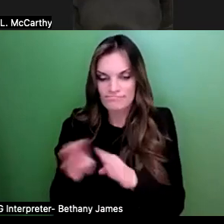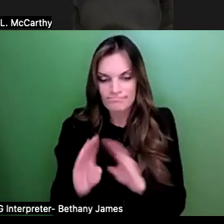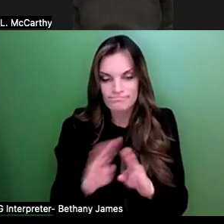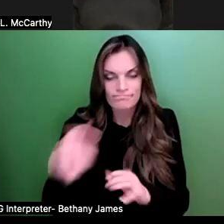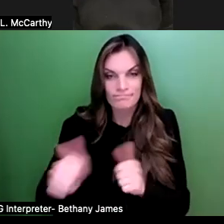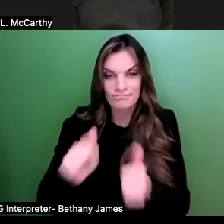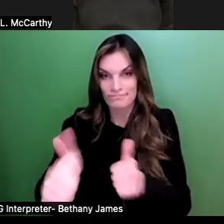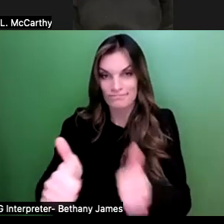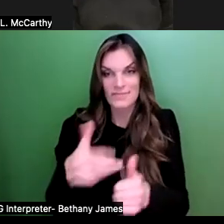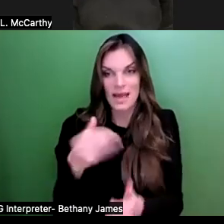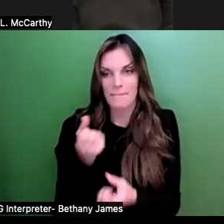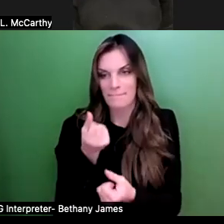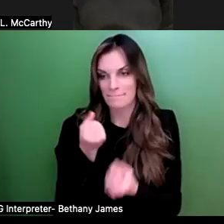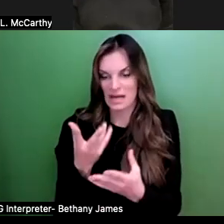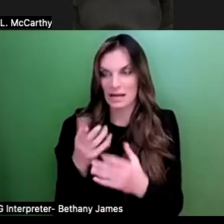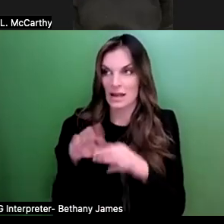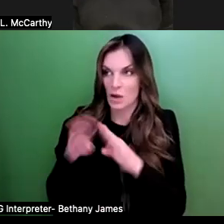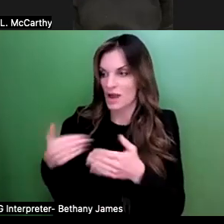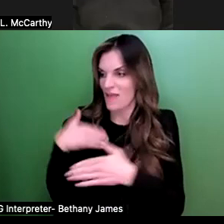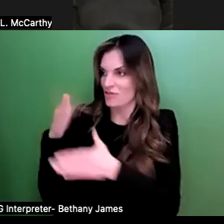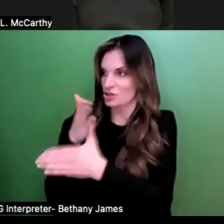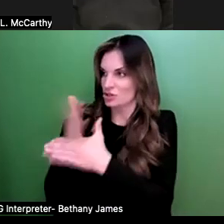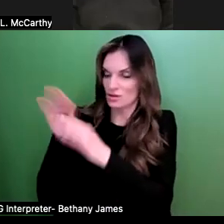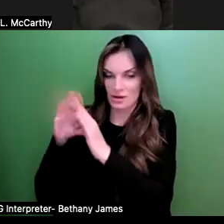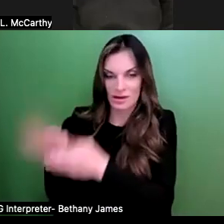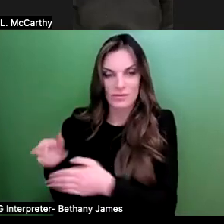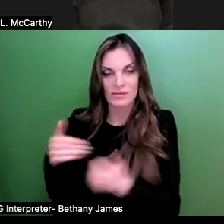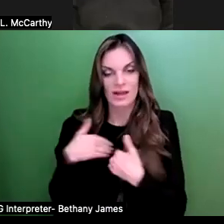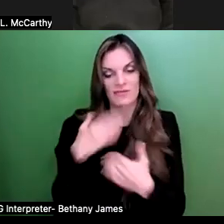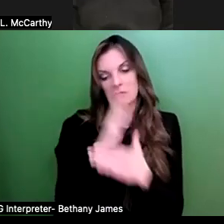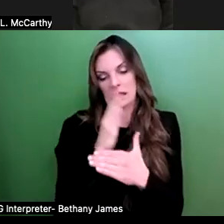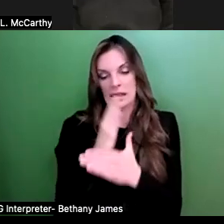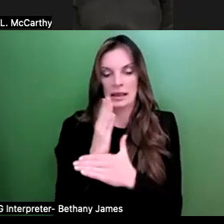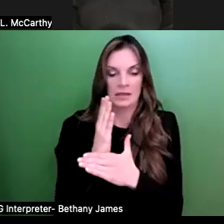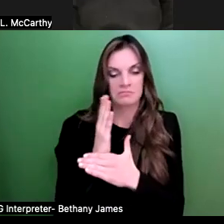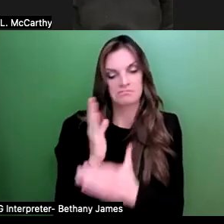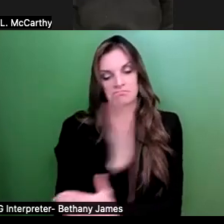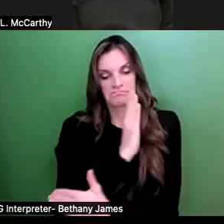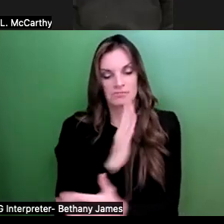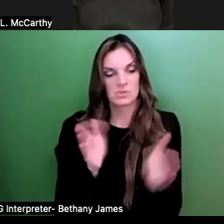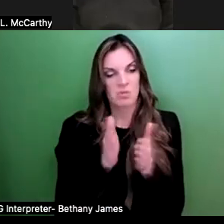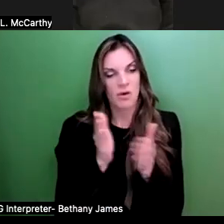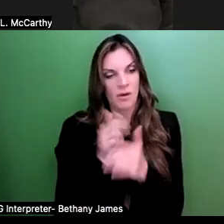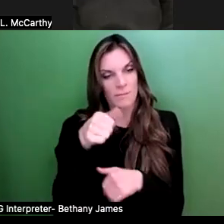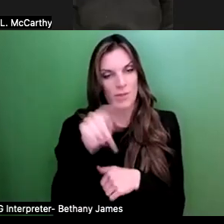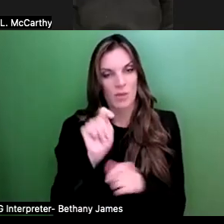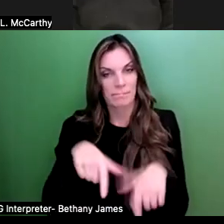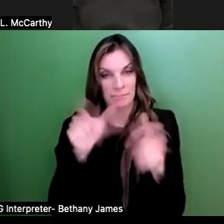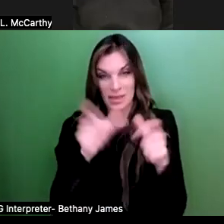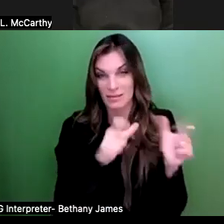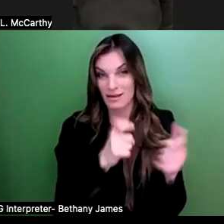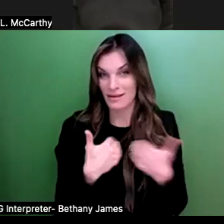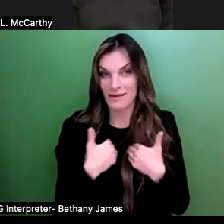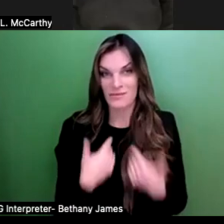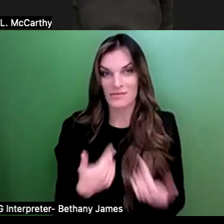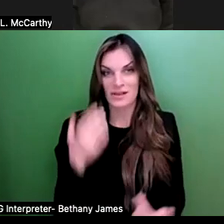of multifamily houses, and it also has medium to small apartment buildings. So,